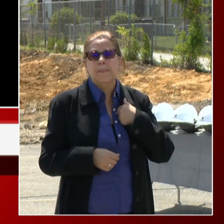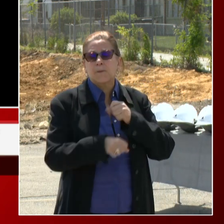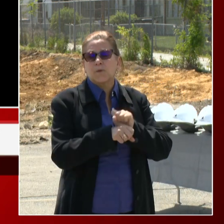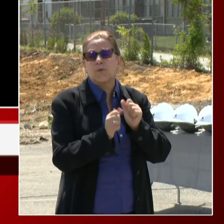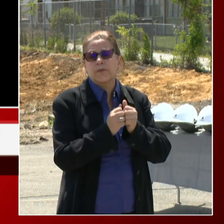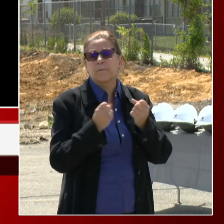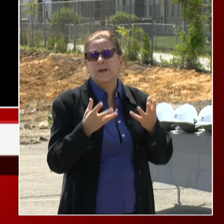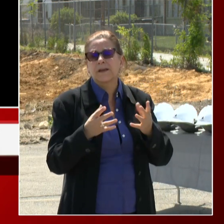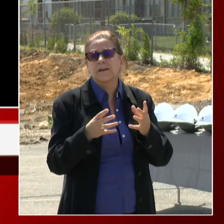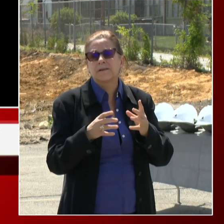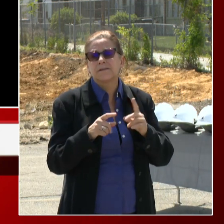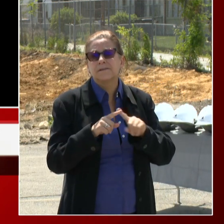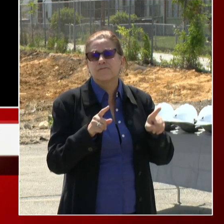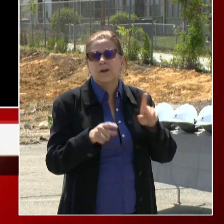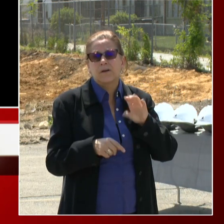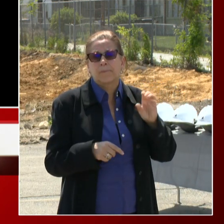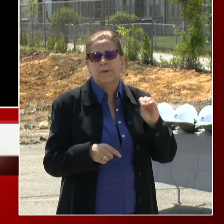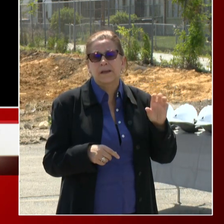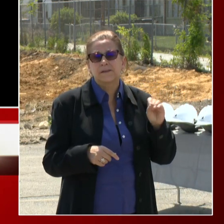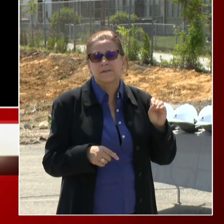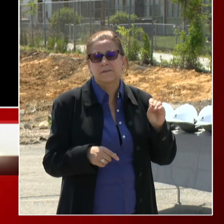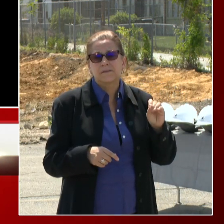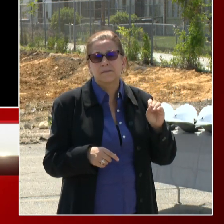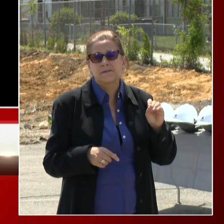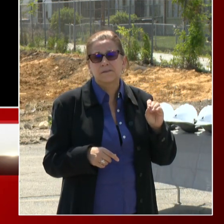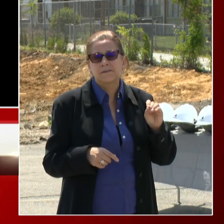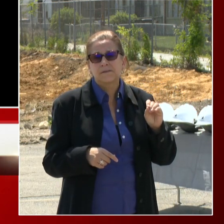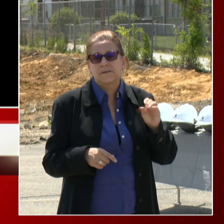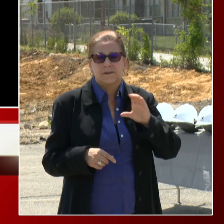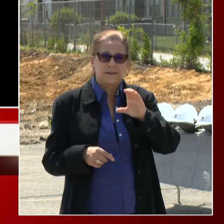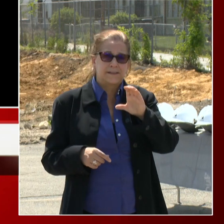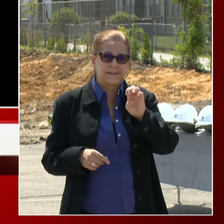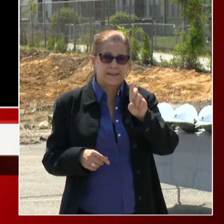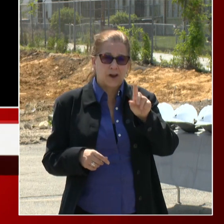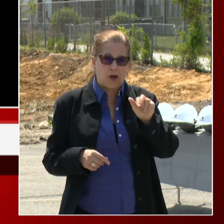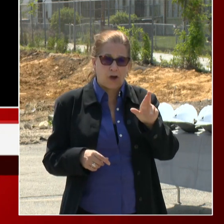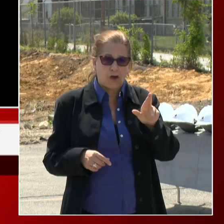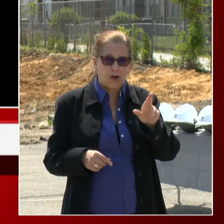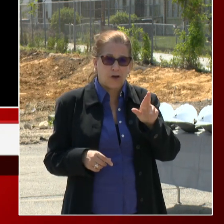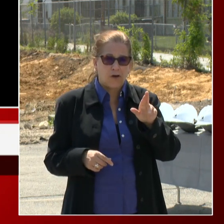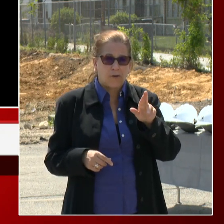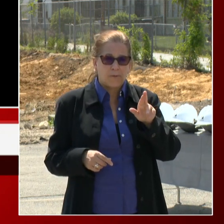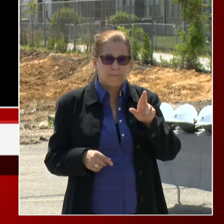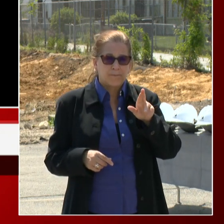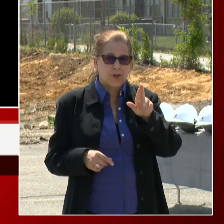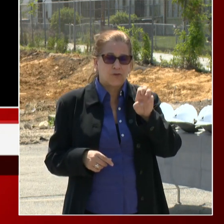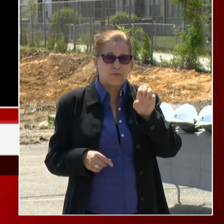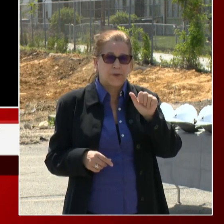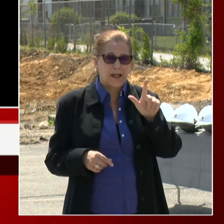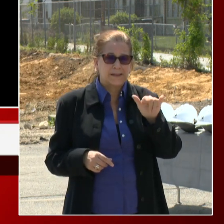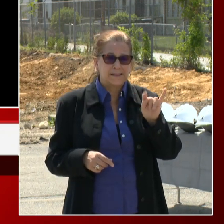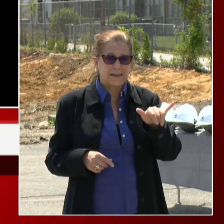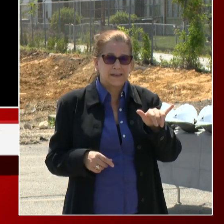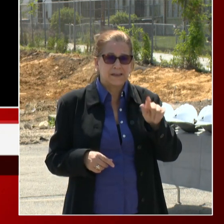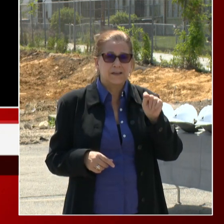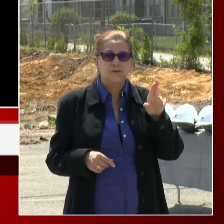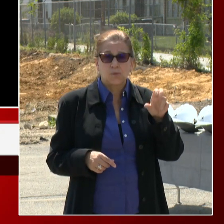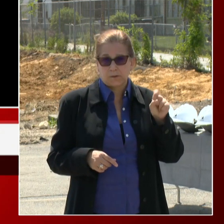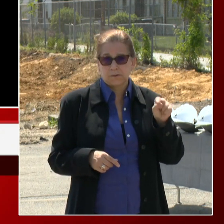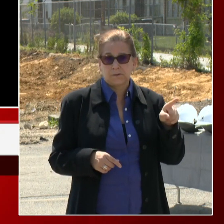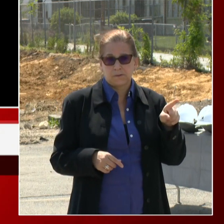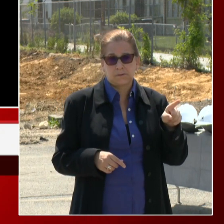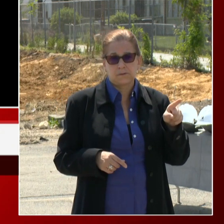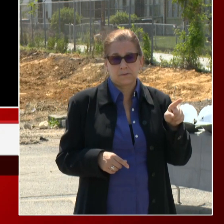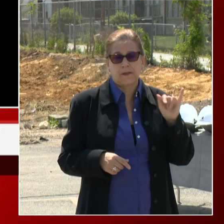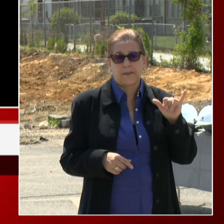Realty Trust and community leaders who have, I think, a fantastic vision for the